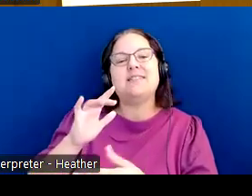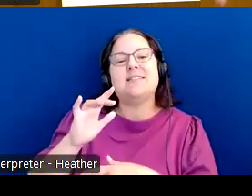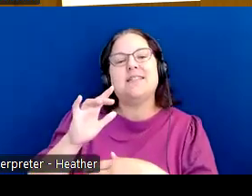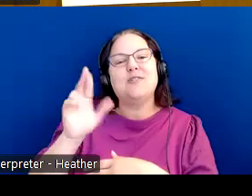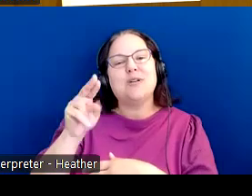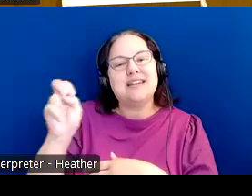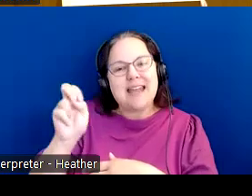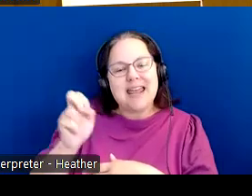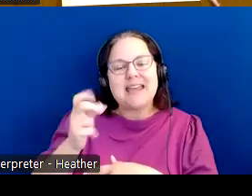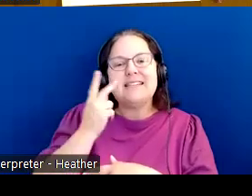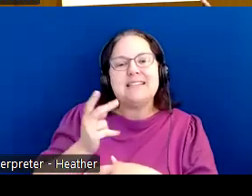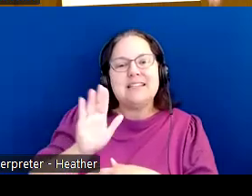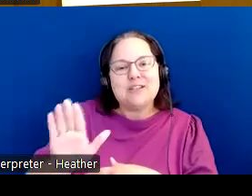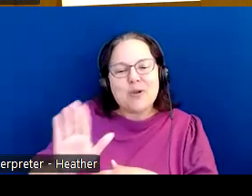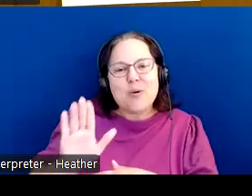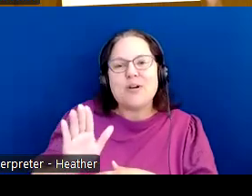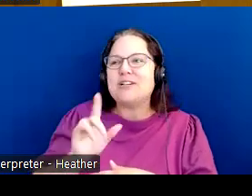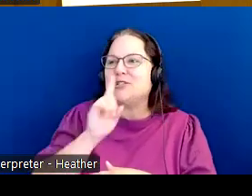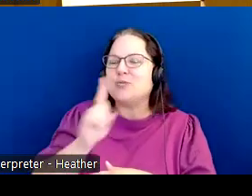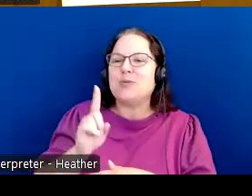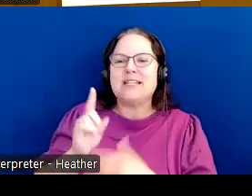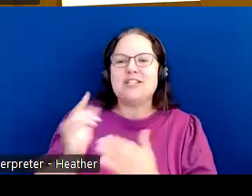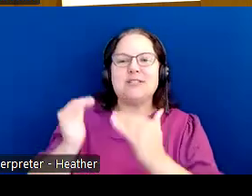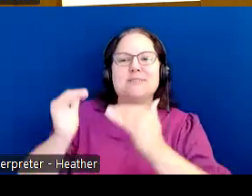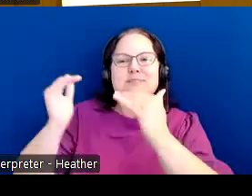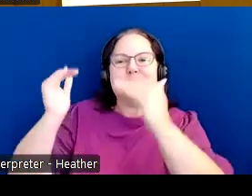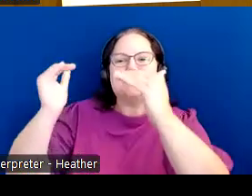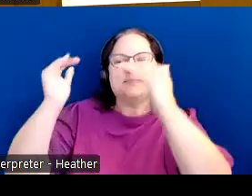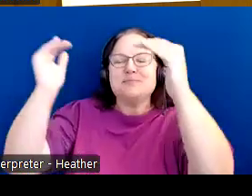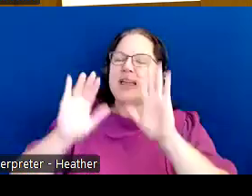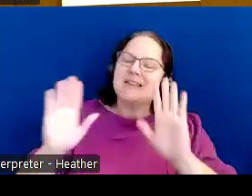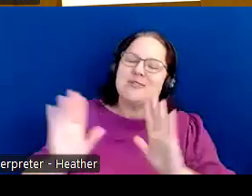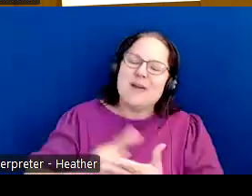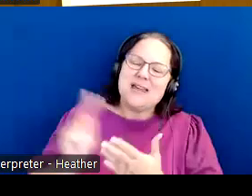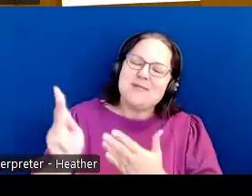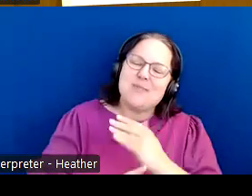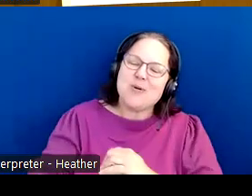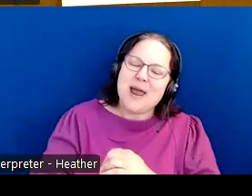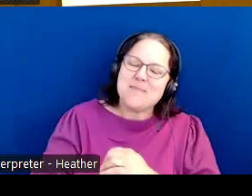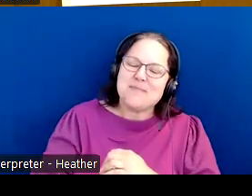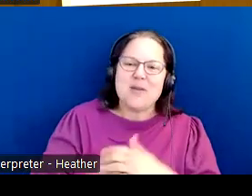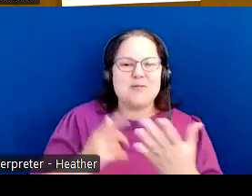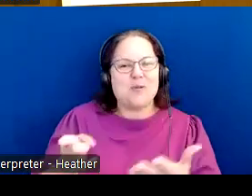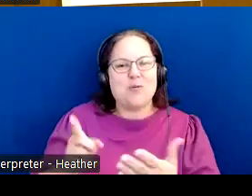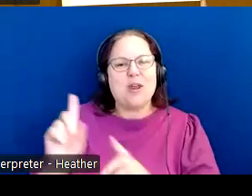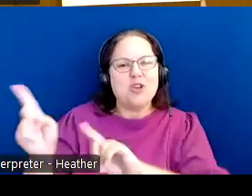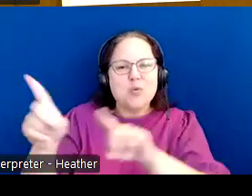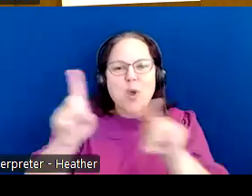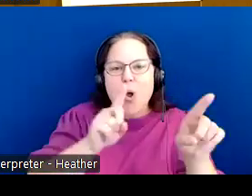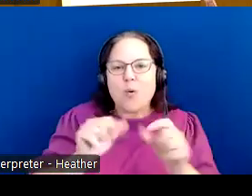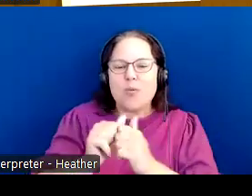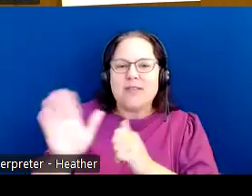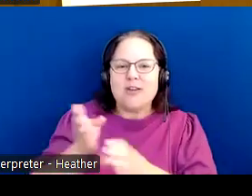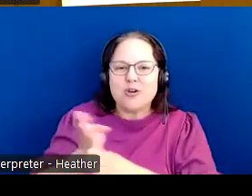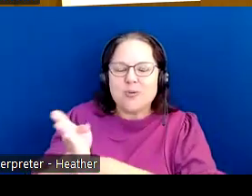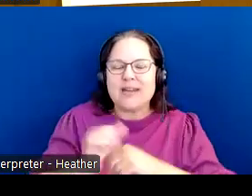your residents surpass you and build these great programs wherever they go, and that's certainly been the case.